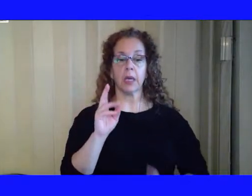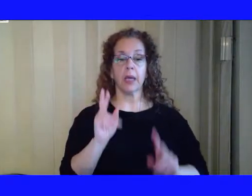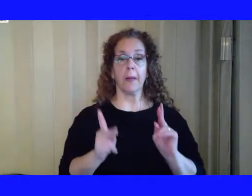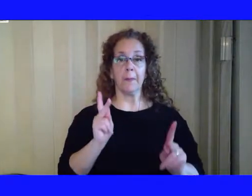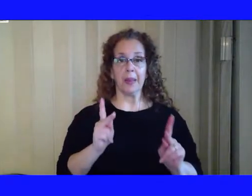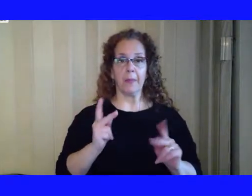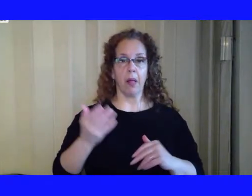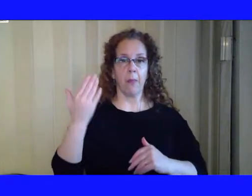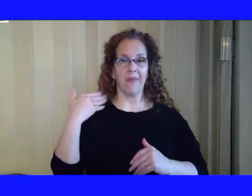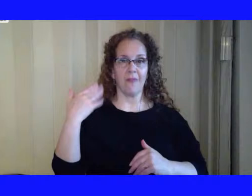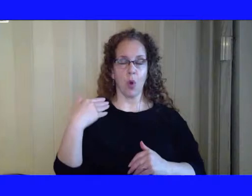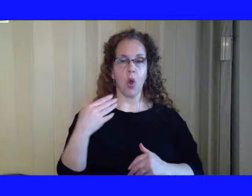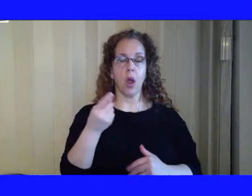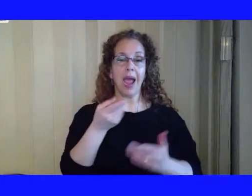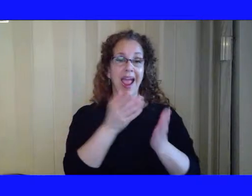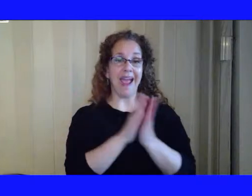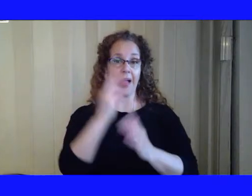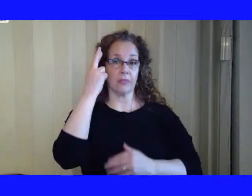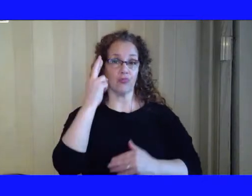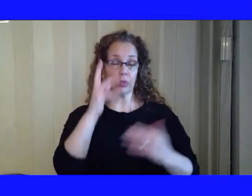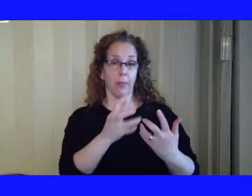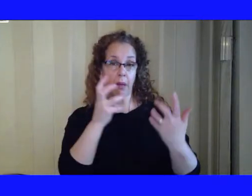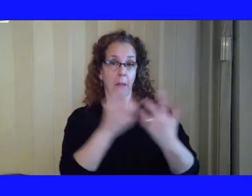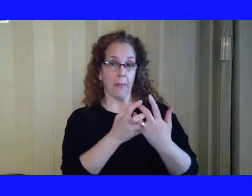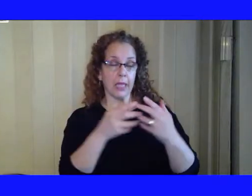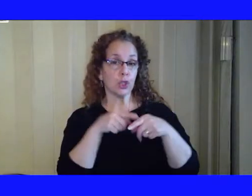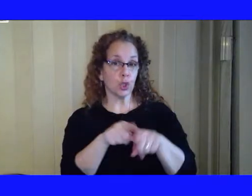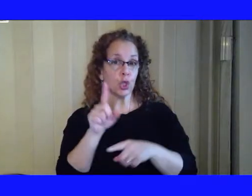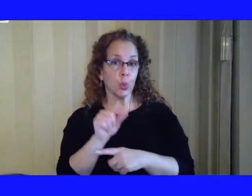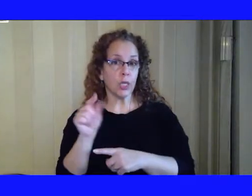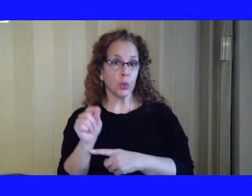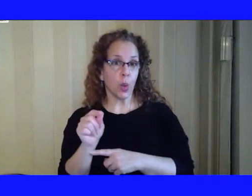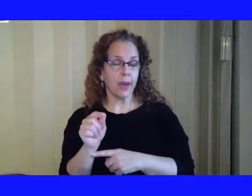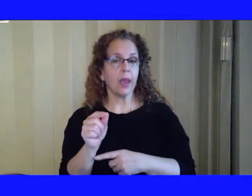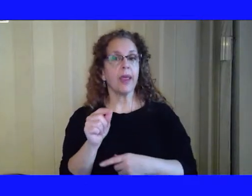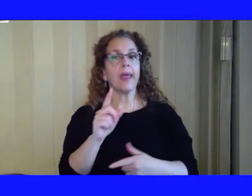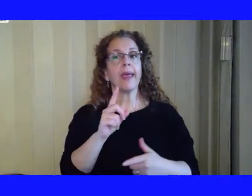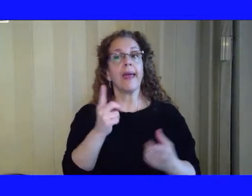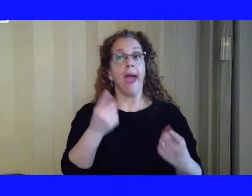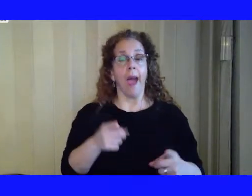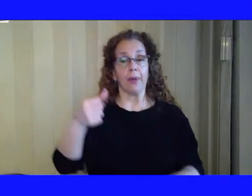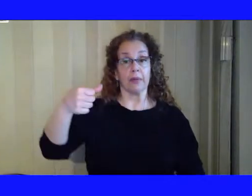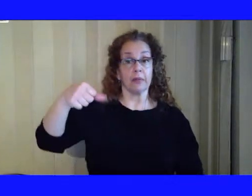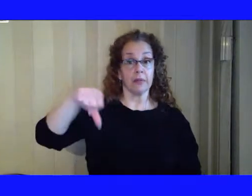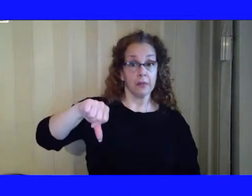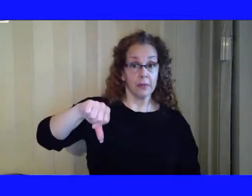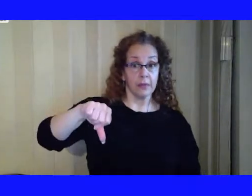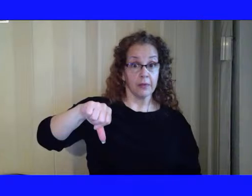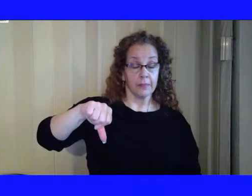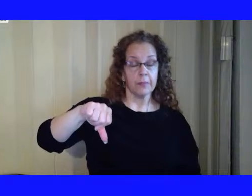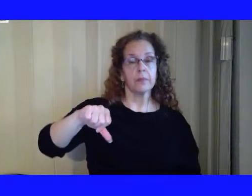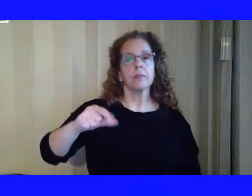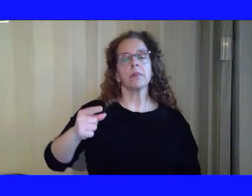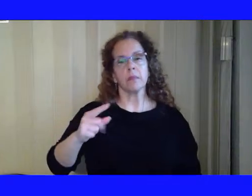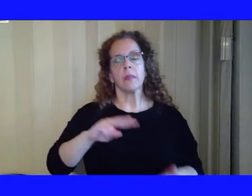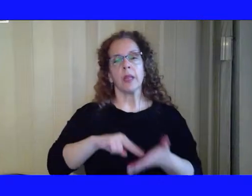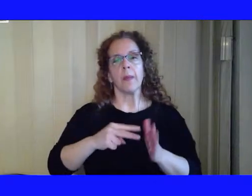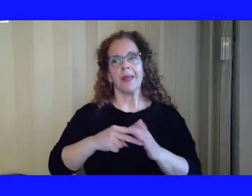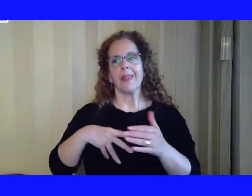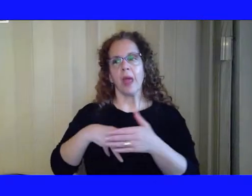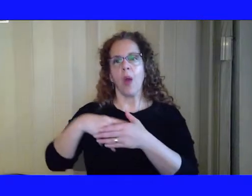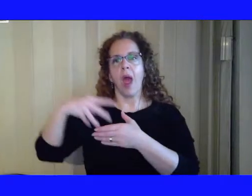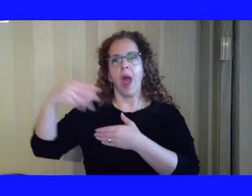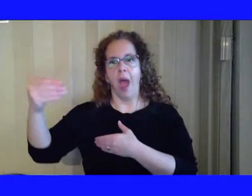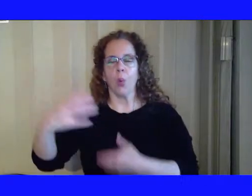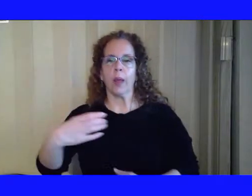complaints that we have internally, where sexual harassment is the largest number of complaints, you will see here that external complaints, the largest number